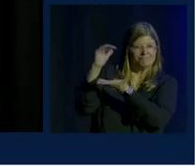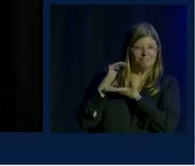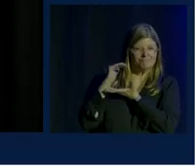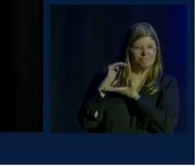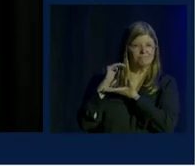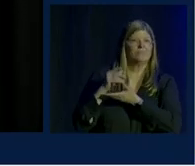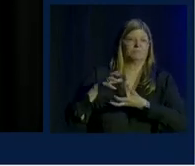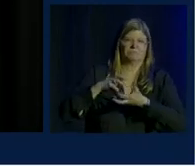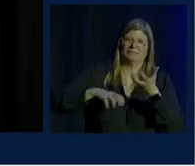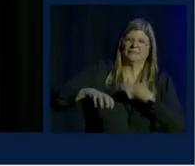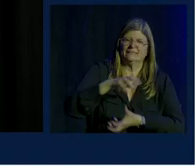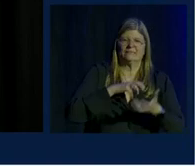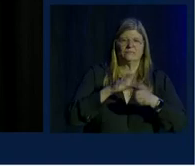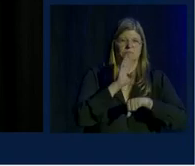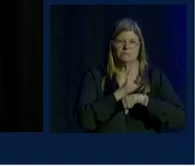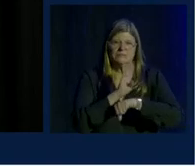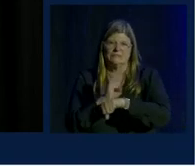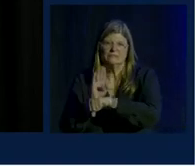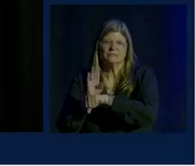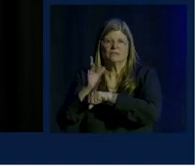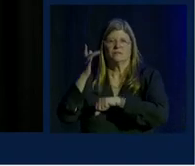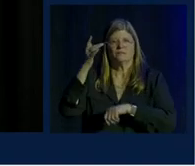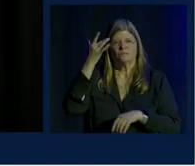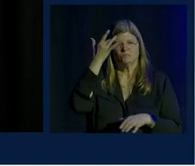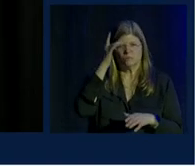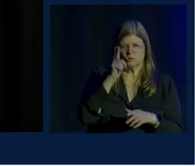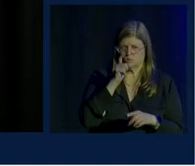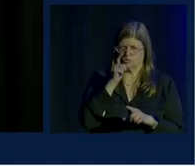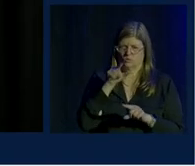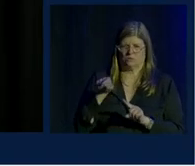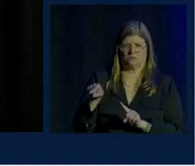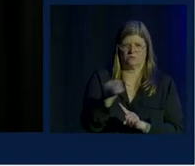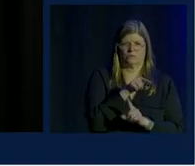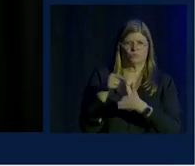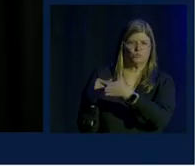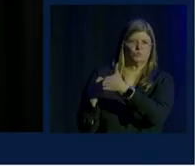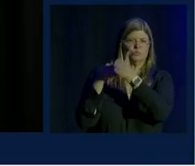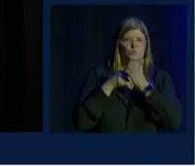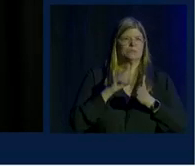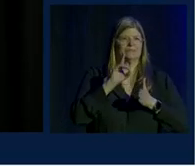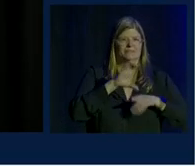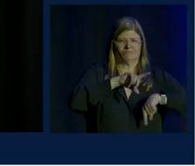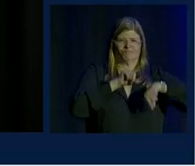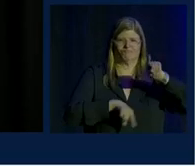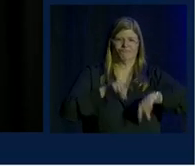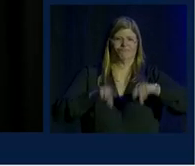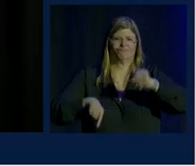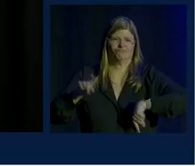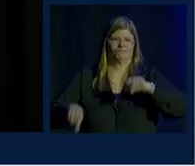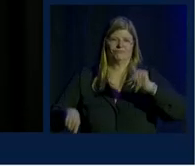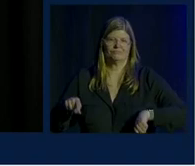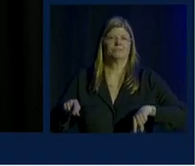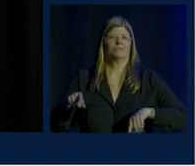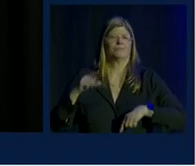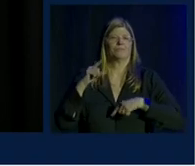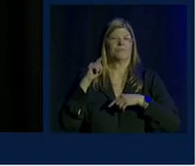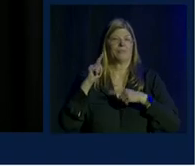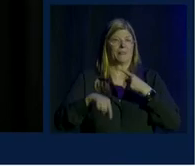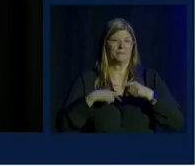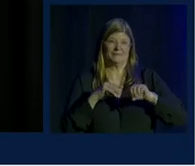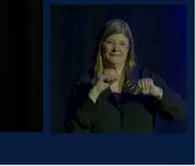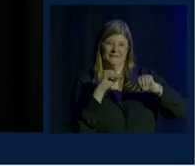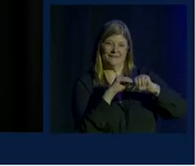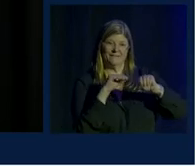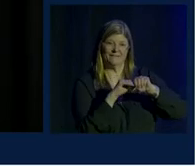who represent the diversity of DC. Mayor Bowser knows when you invest and support local businesses, You're not just investing